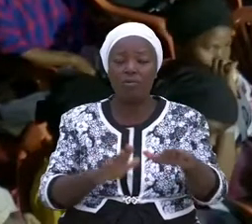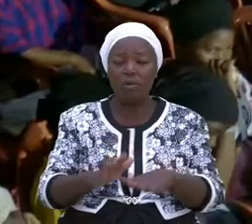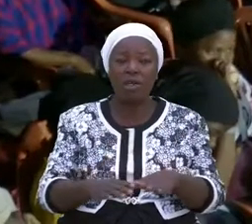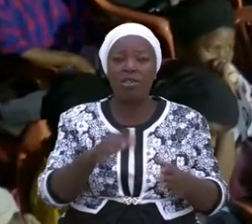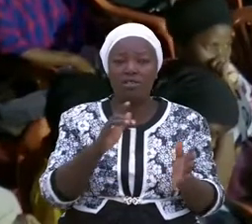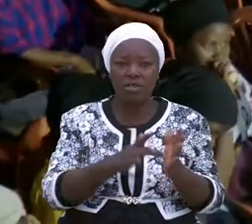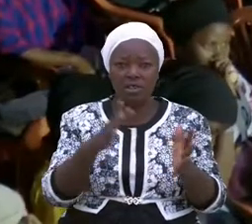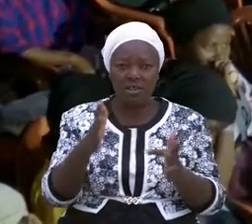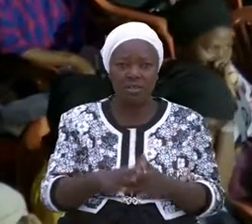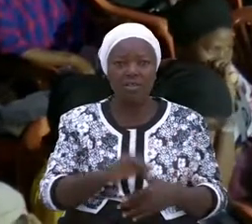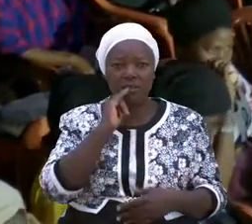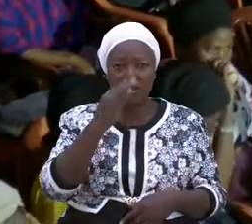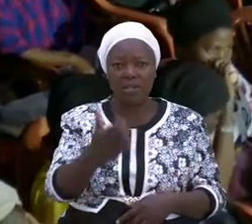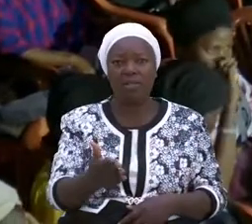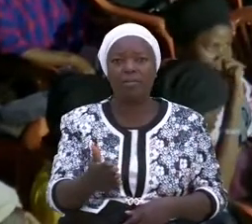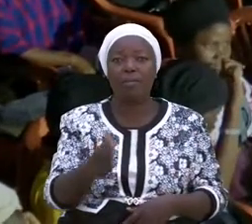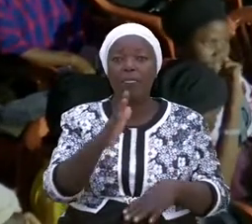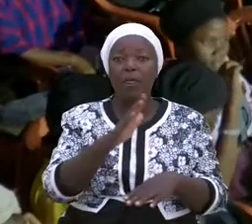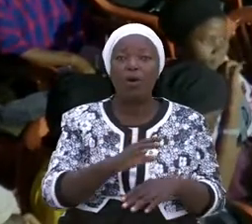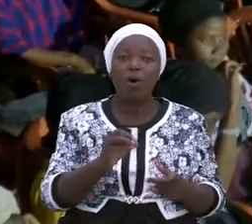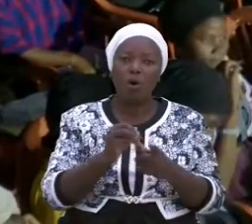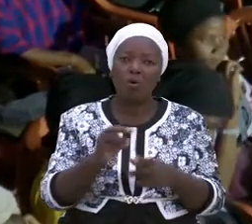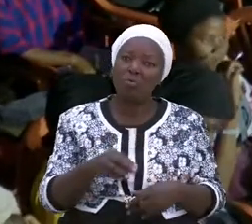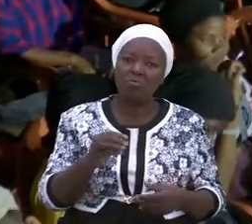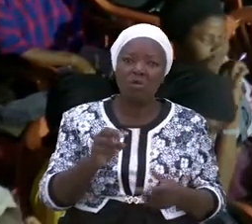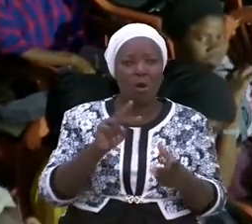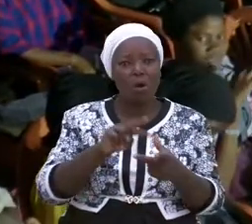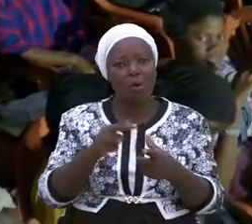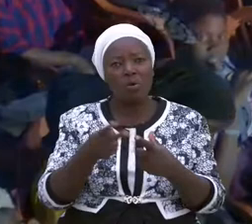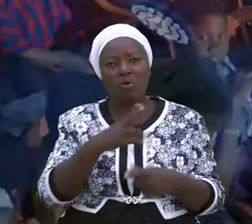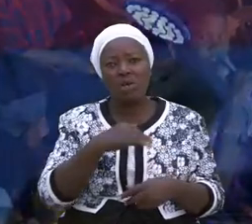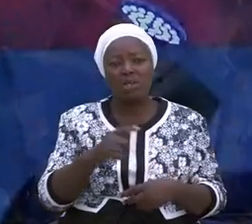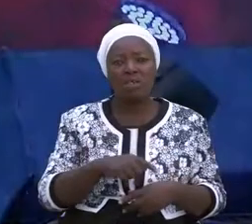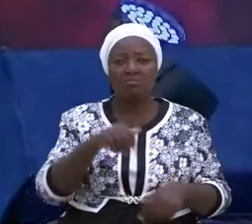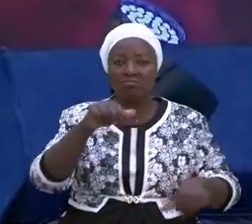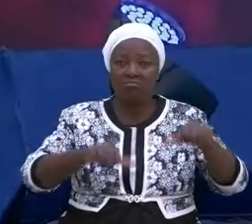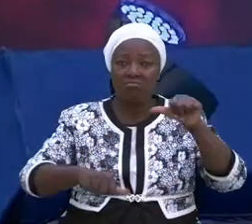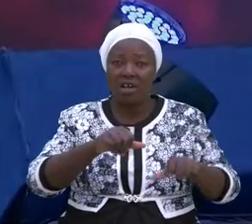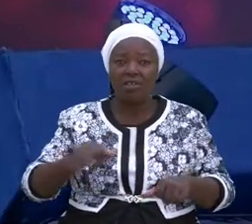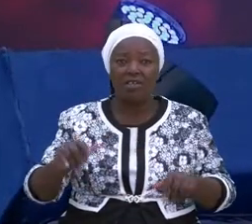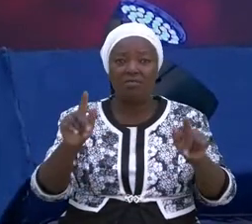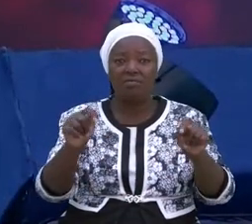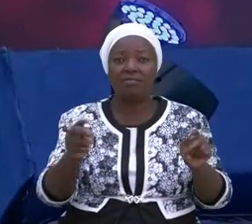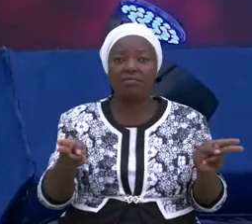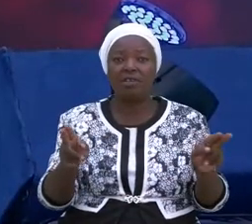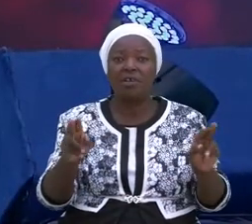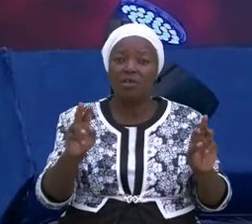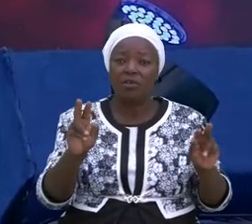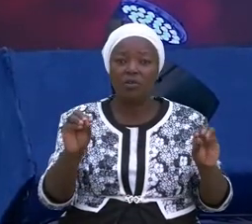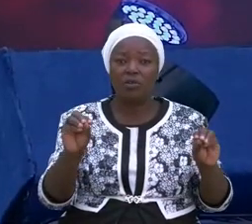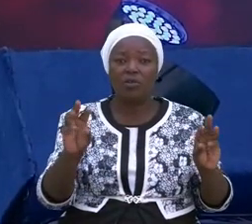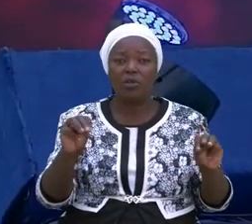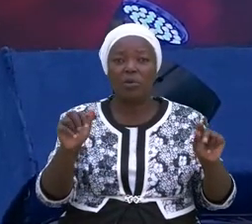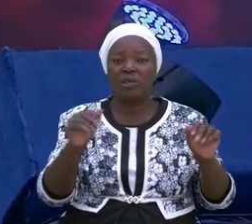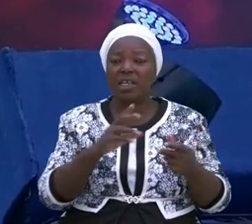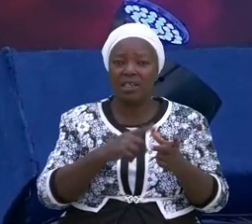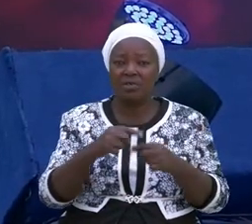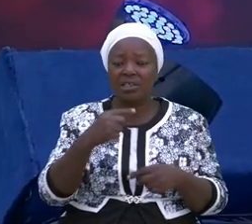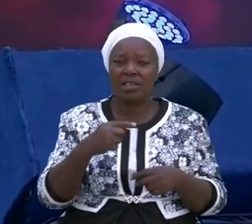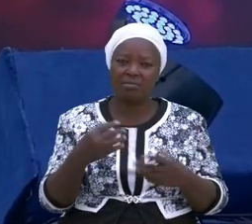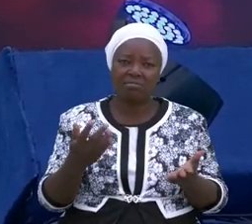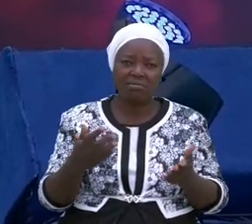there. Or you are the doubting Thomas and you are here and you are saying, I'm hearing